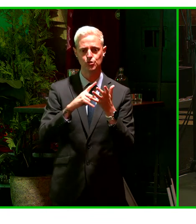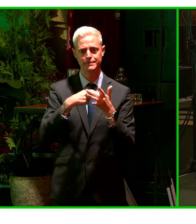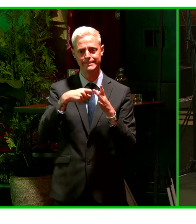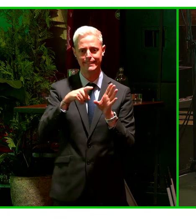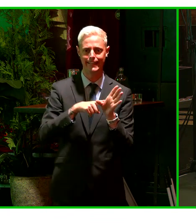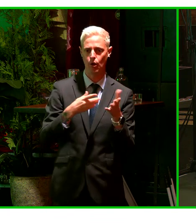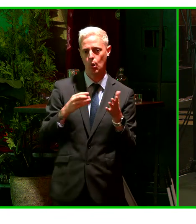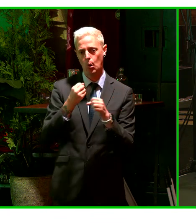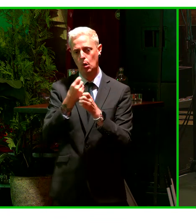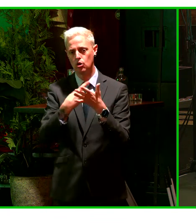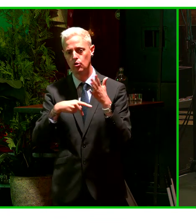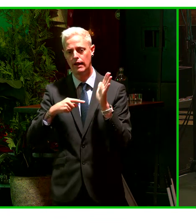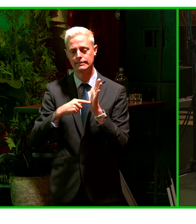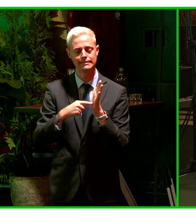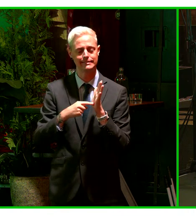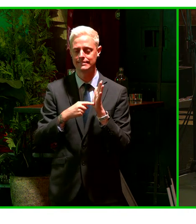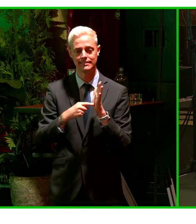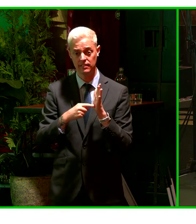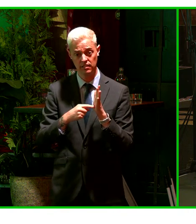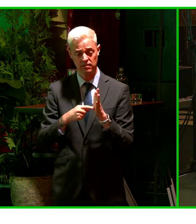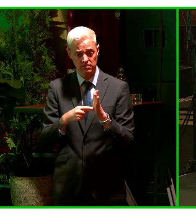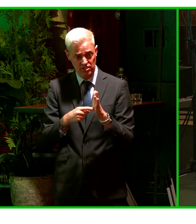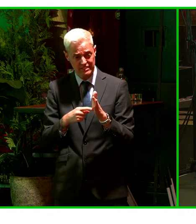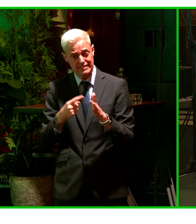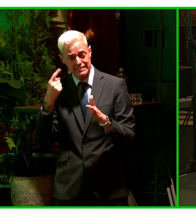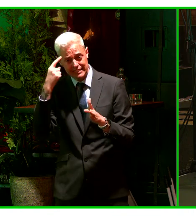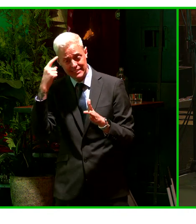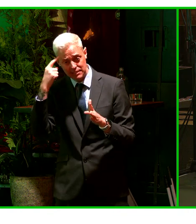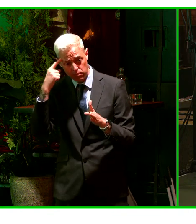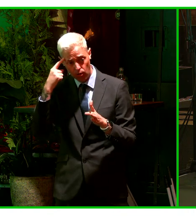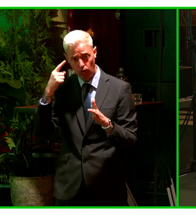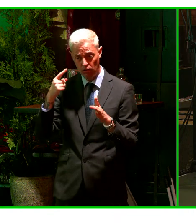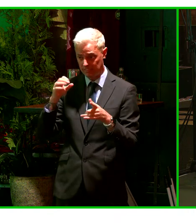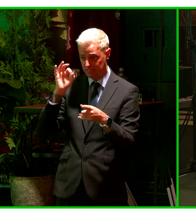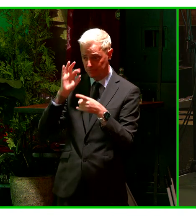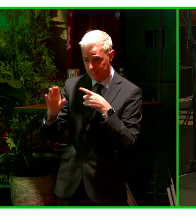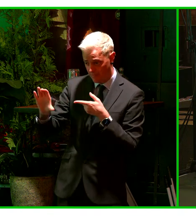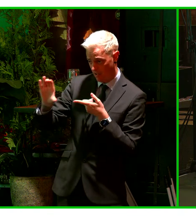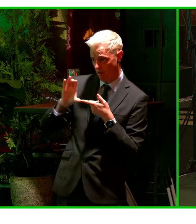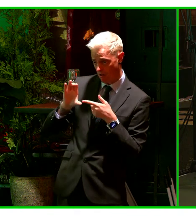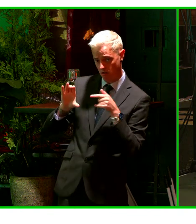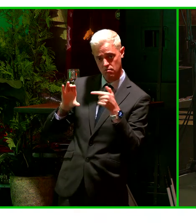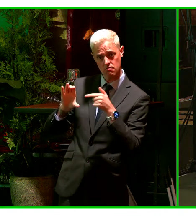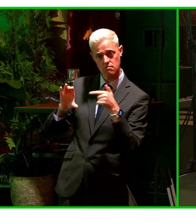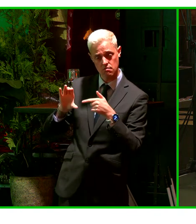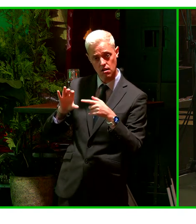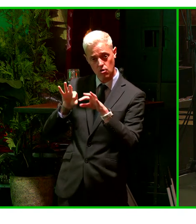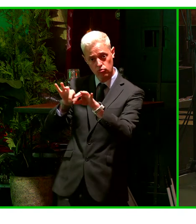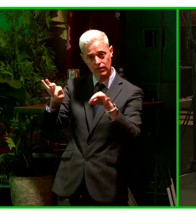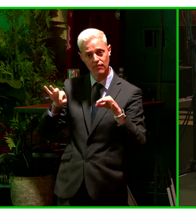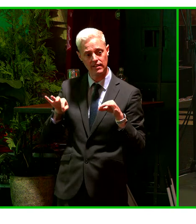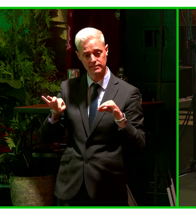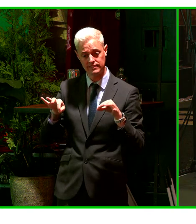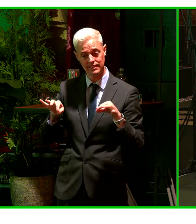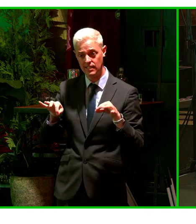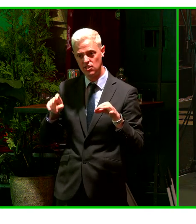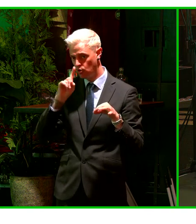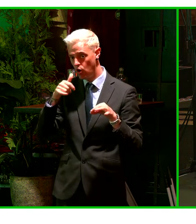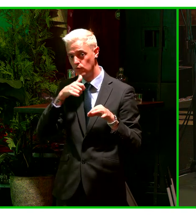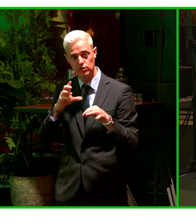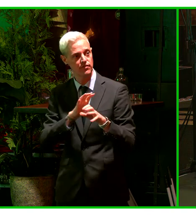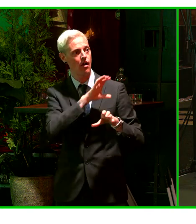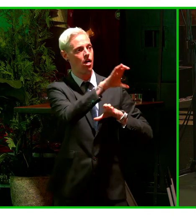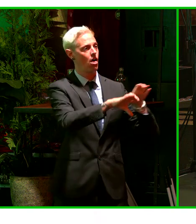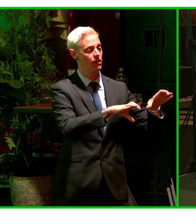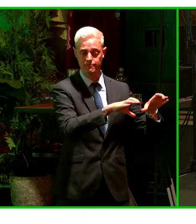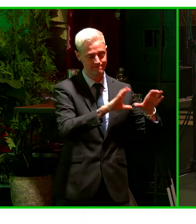mean sensible green financing, so that if you know something's got a payback period of 5 years, that green financing helps you pay for it now